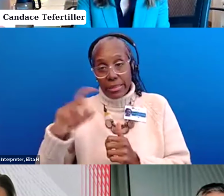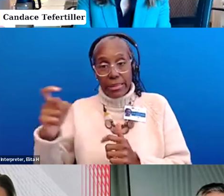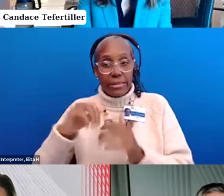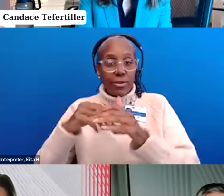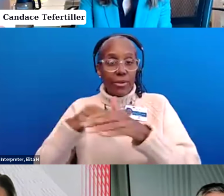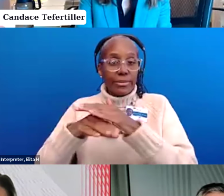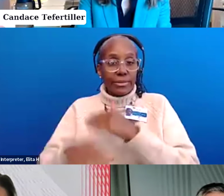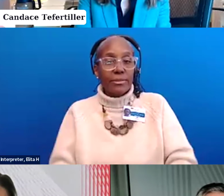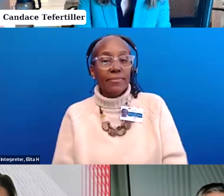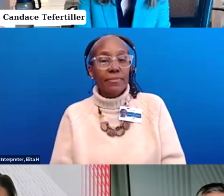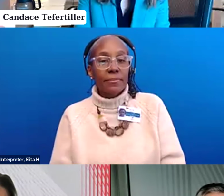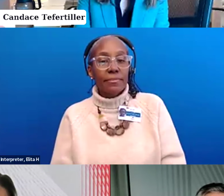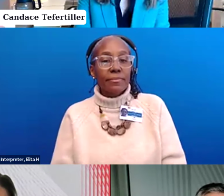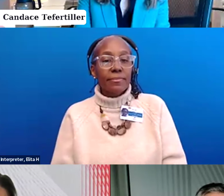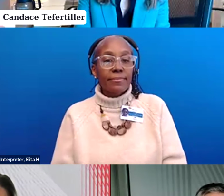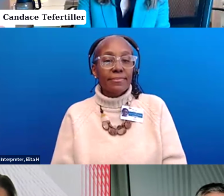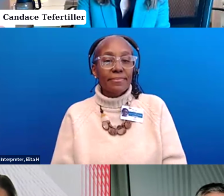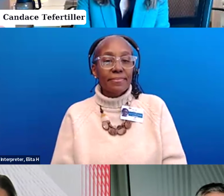access.